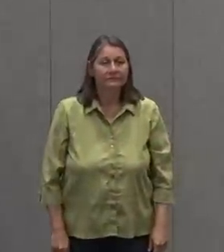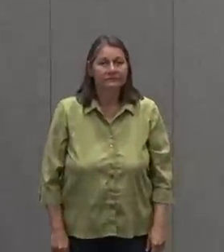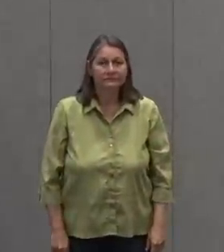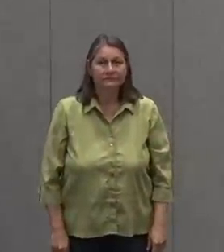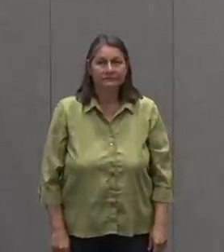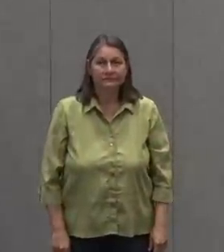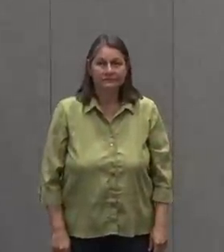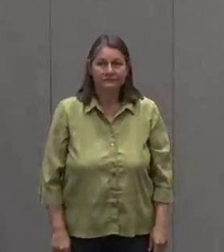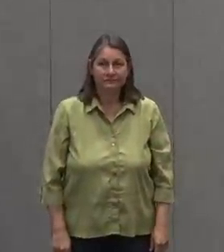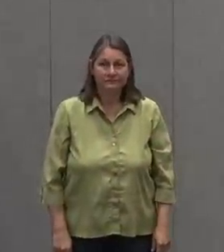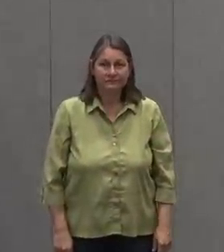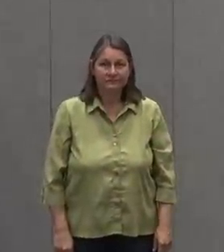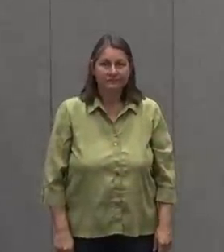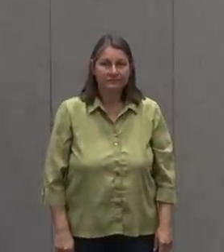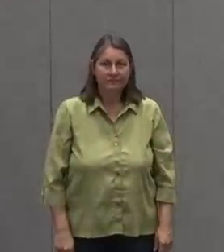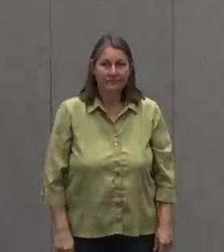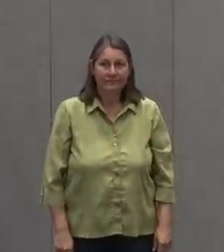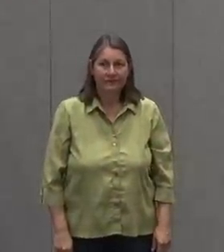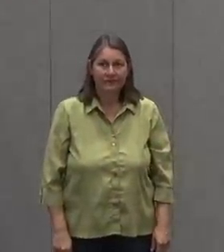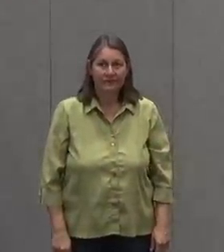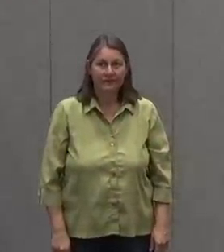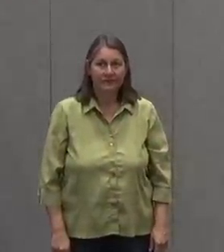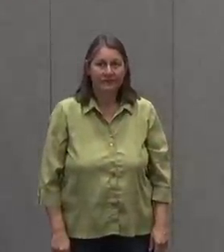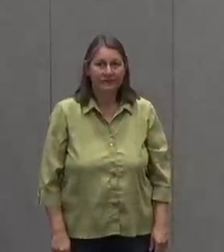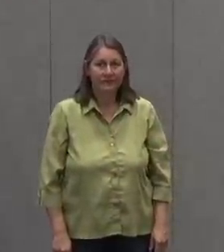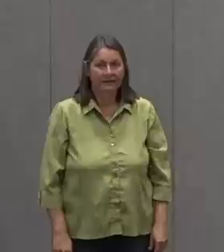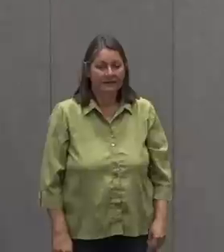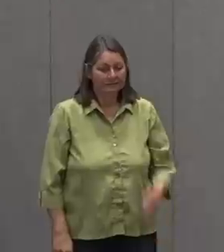And here are our next two.